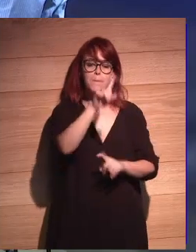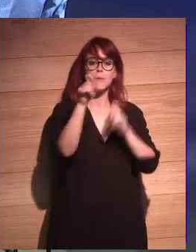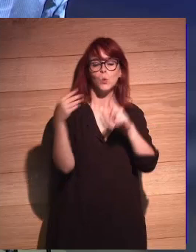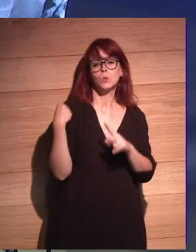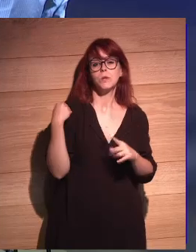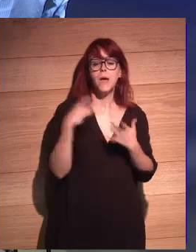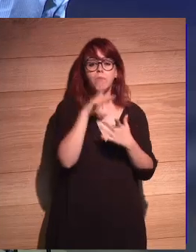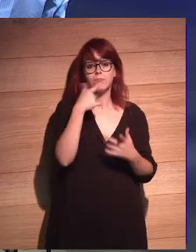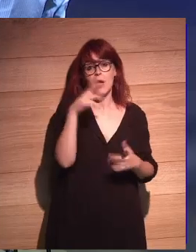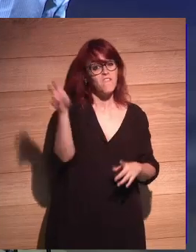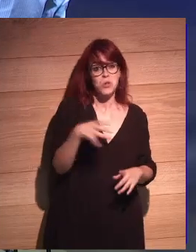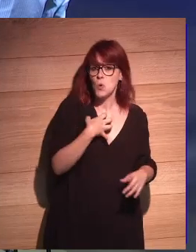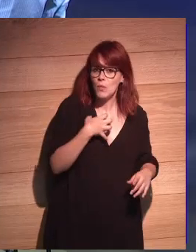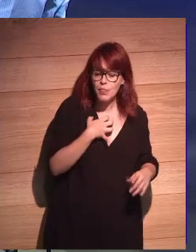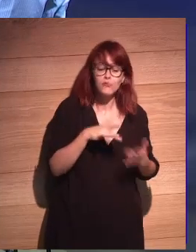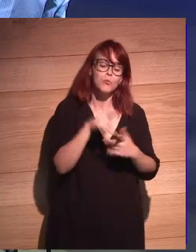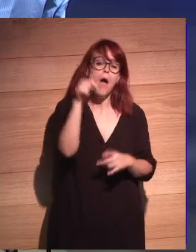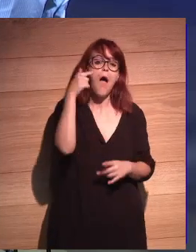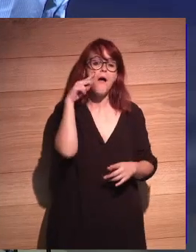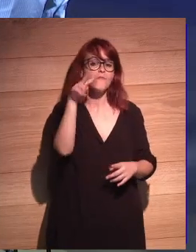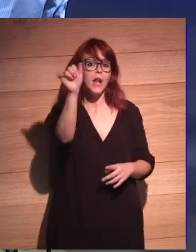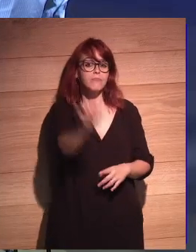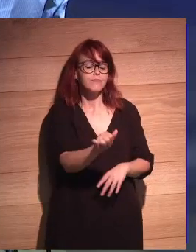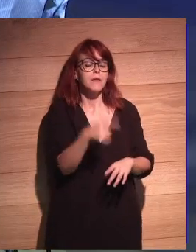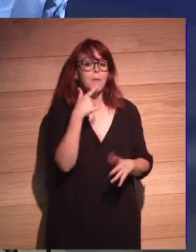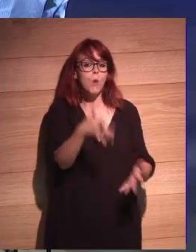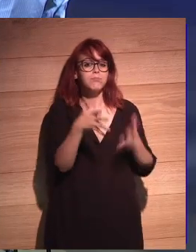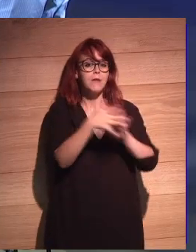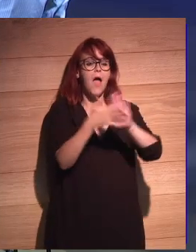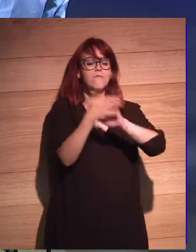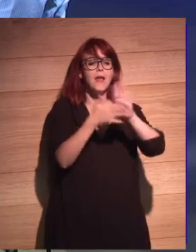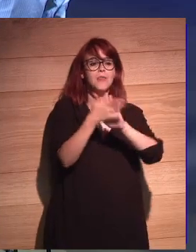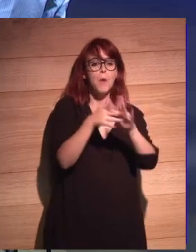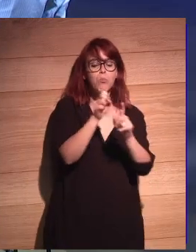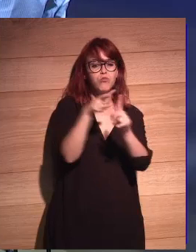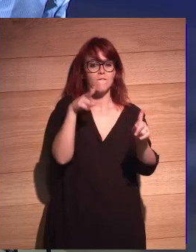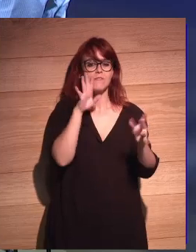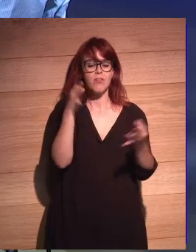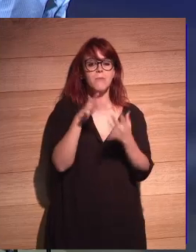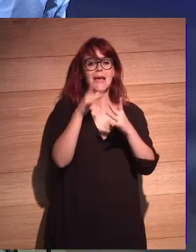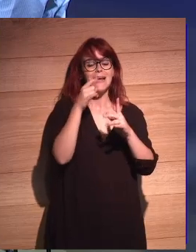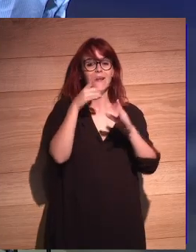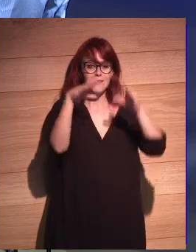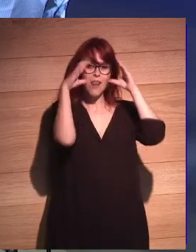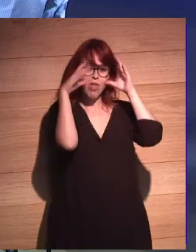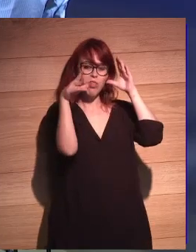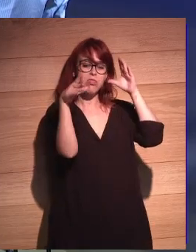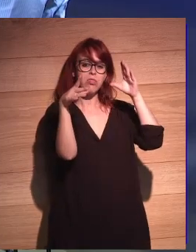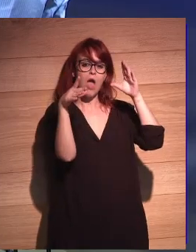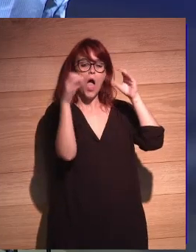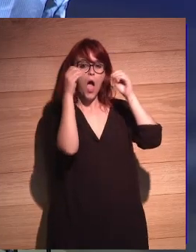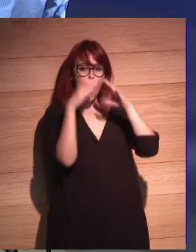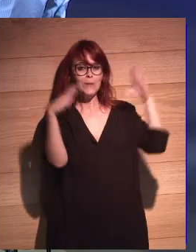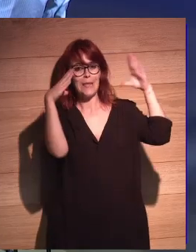Nuria that asks us, well, she has not been able to attend today's session, but she would love to hear about the